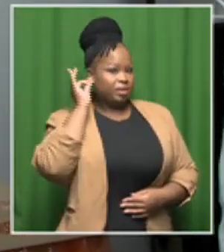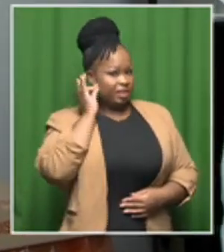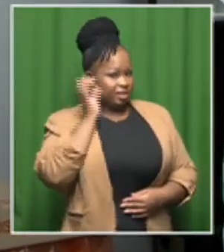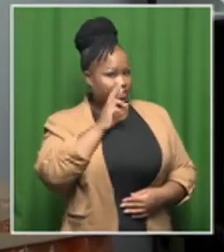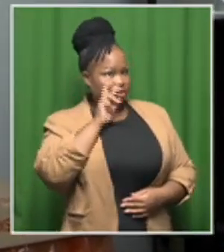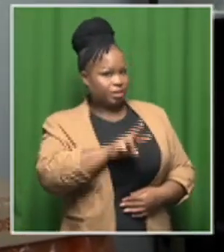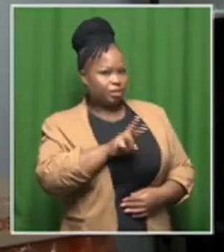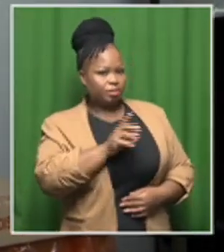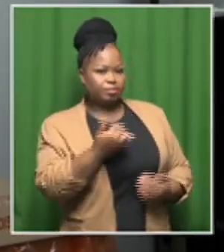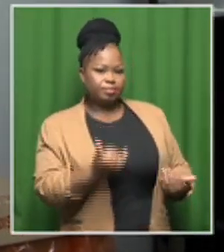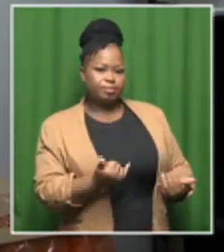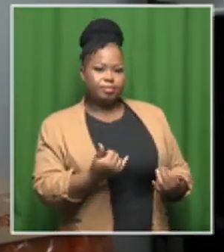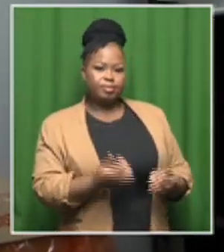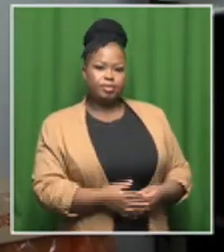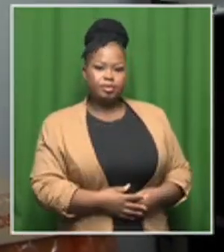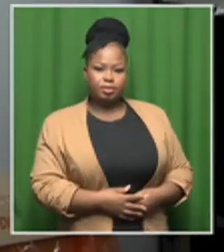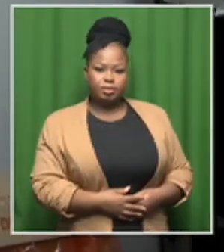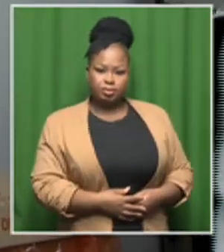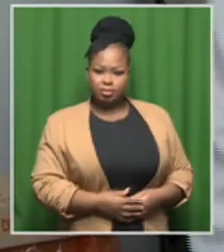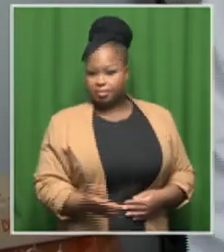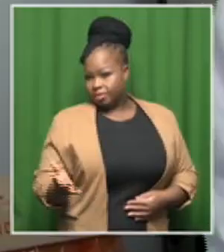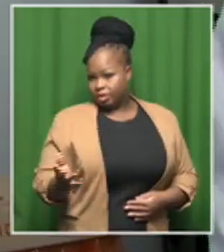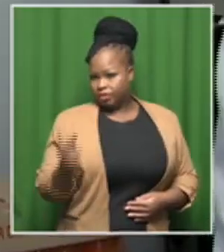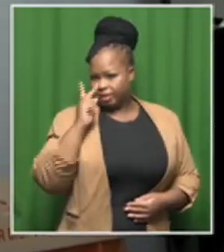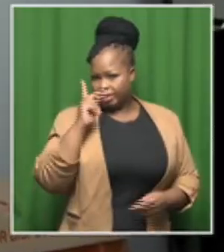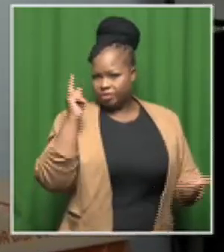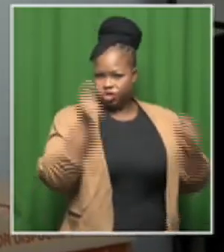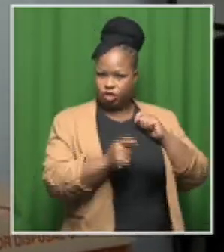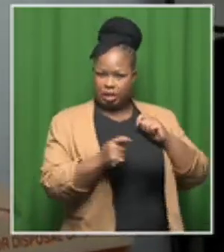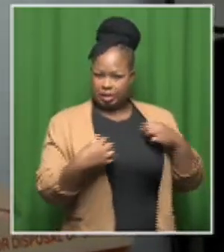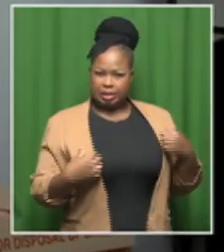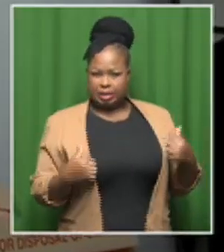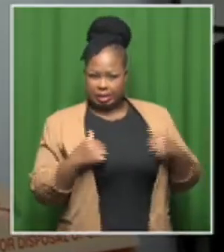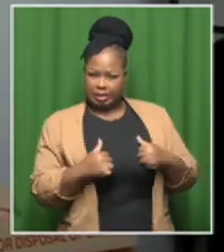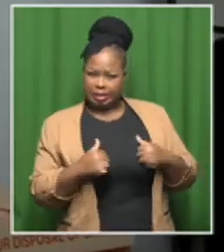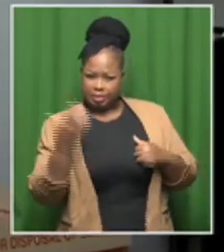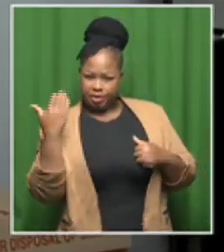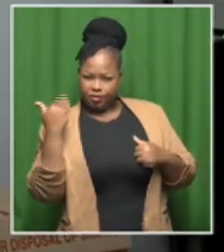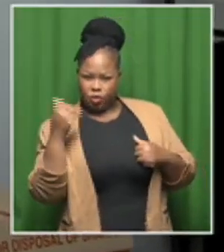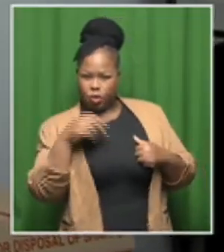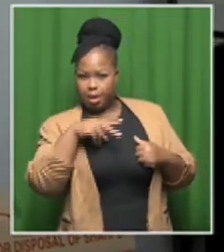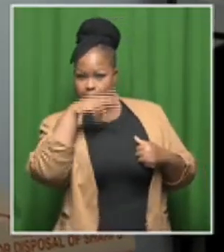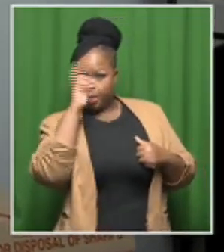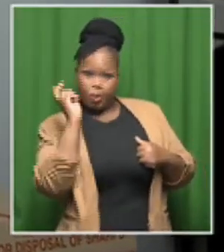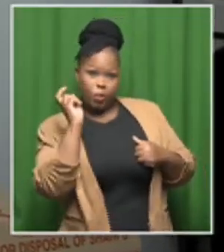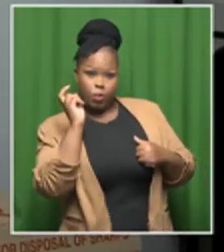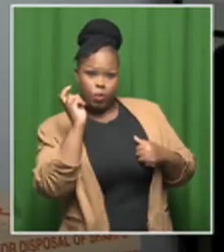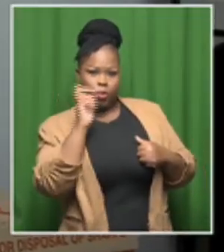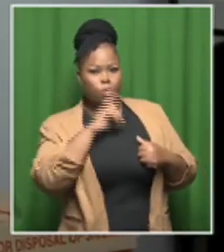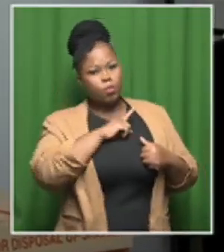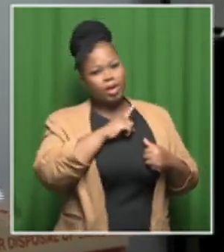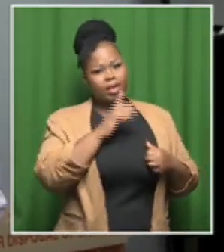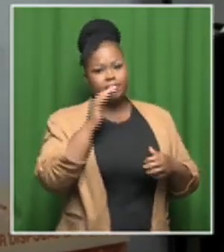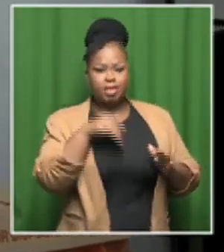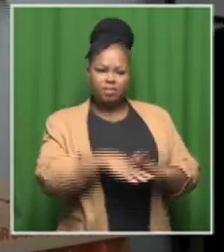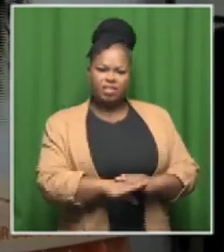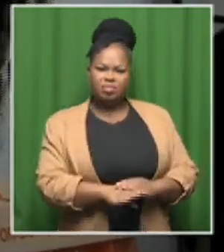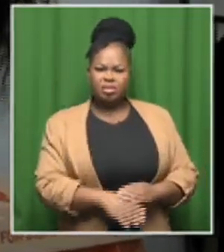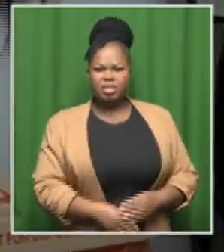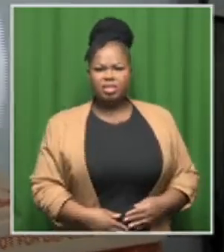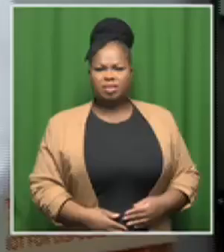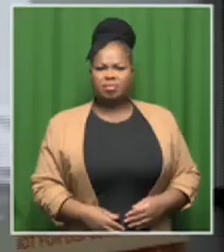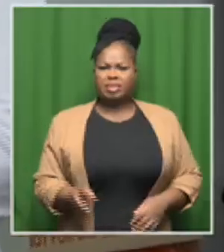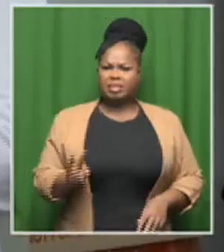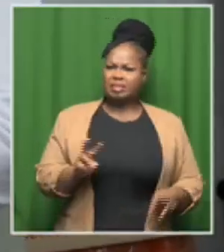this morning. So you may notice that I've changed out of my blue lab coat because I came in here, very